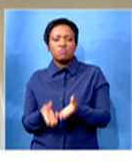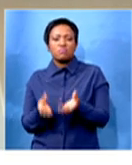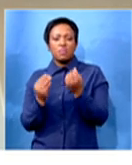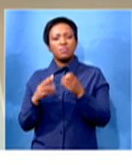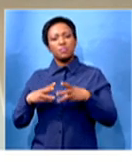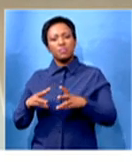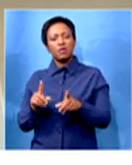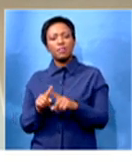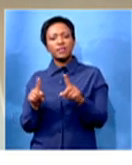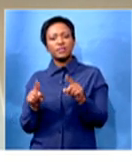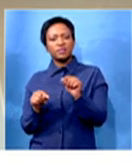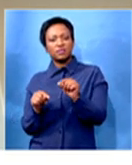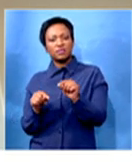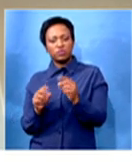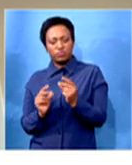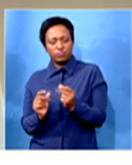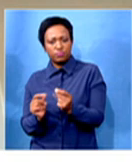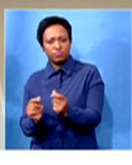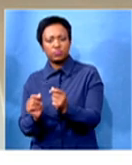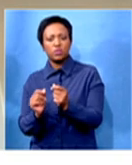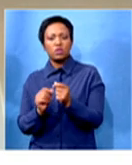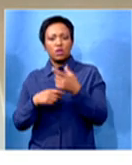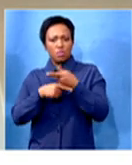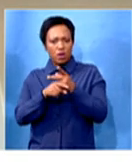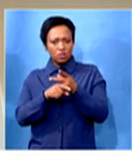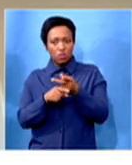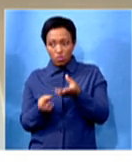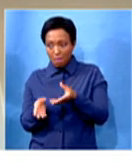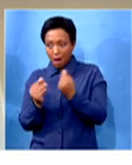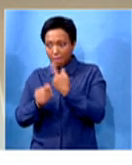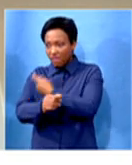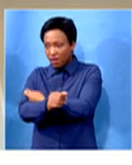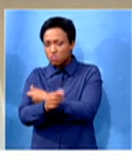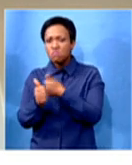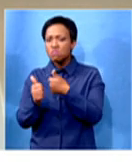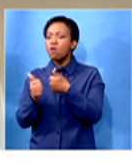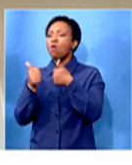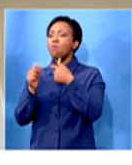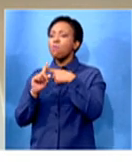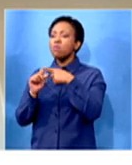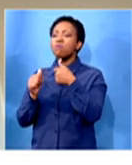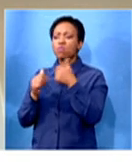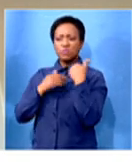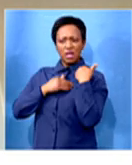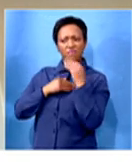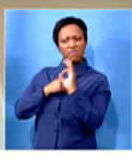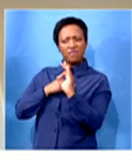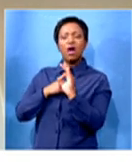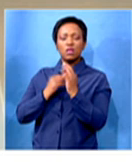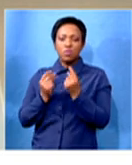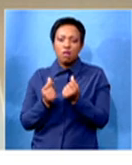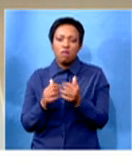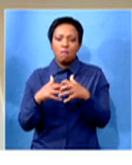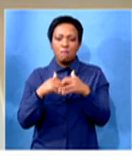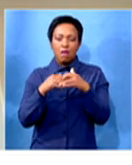expedite and, increase production the minute we have the right signals and we know we're in a safe space.